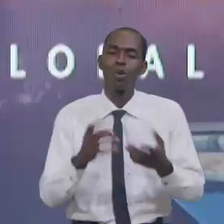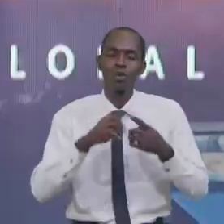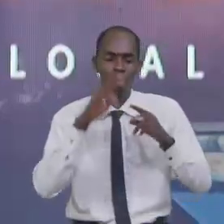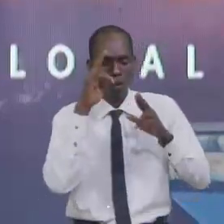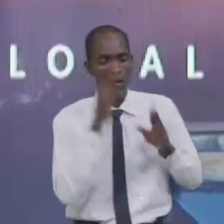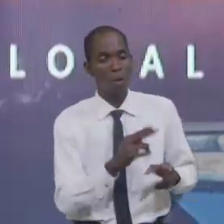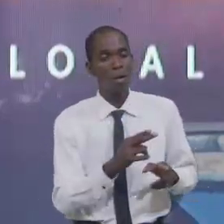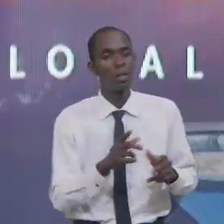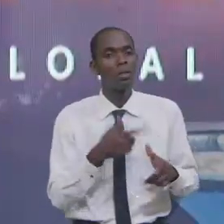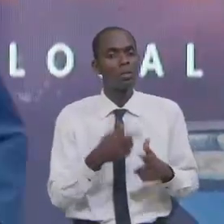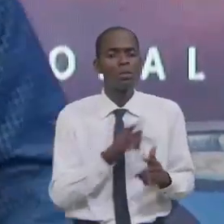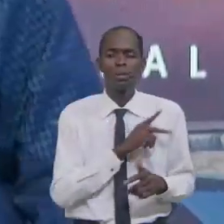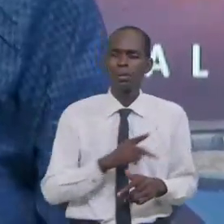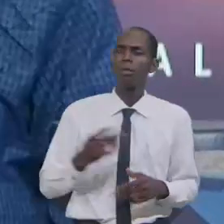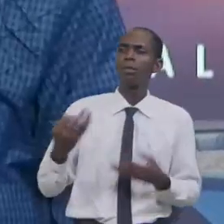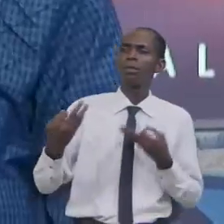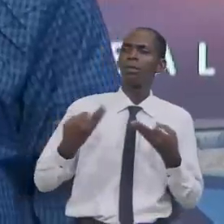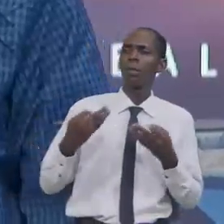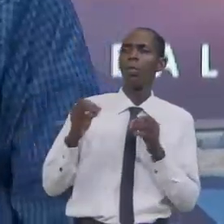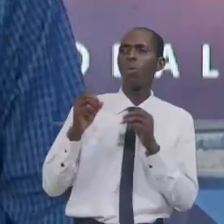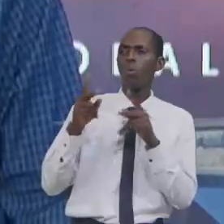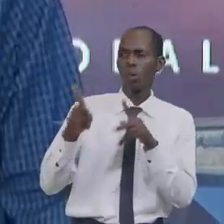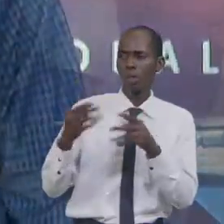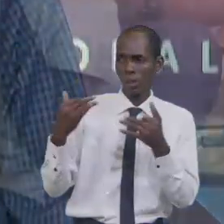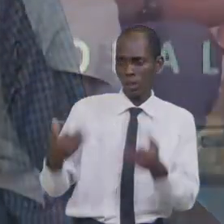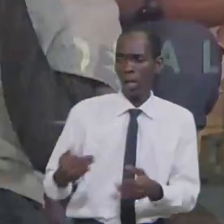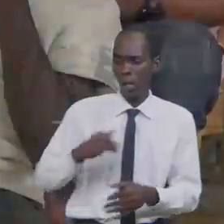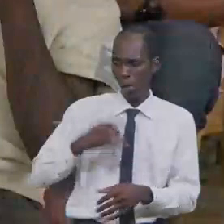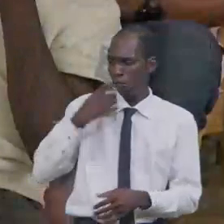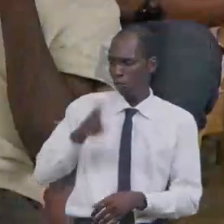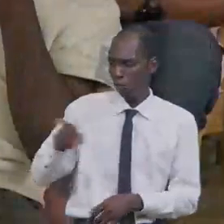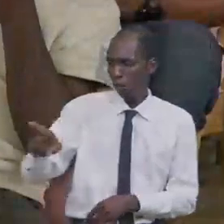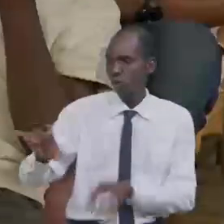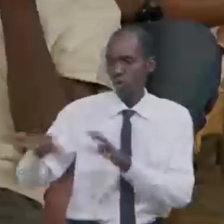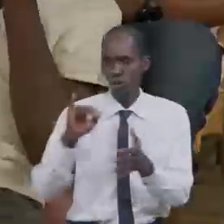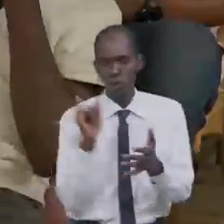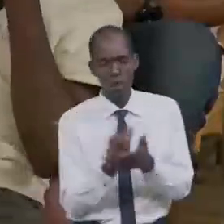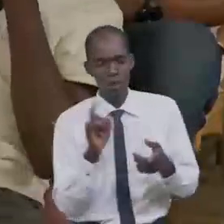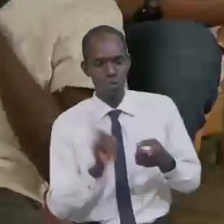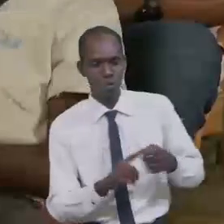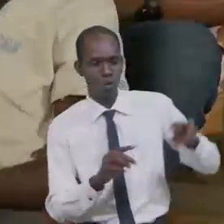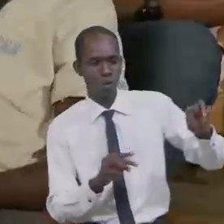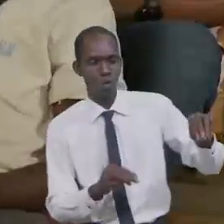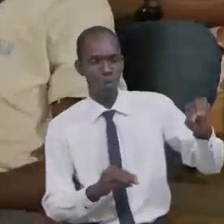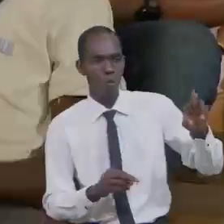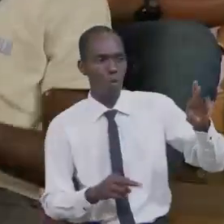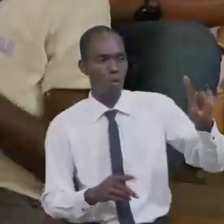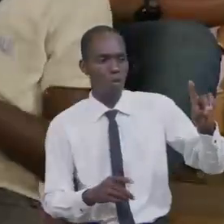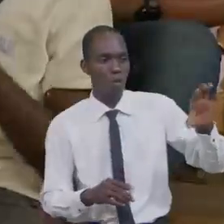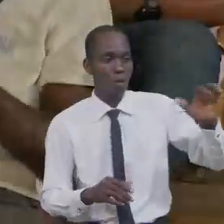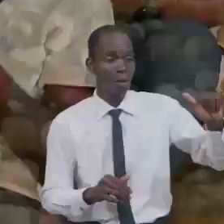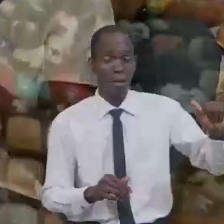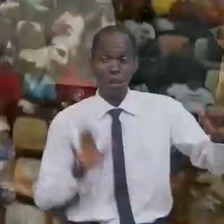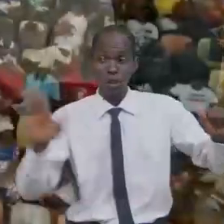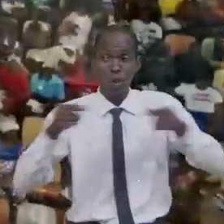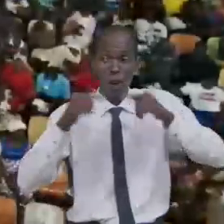to Haman, get up and do that for Mordecai, your enemy. The King of Kings and the